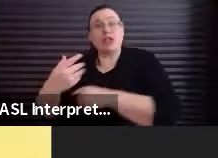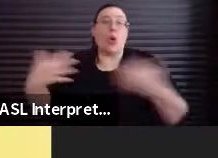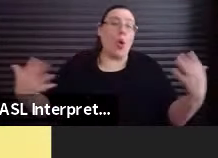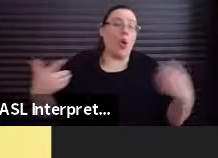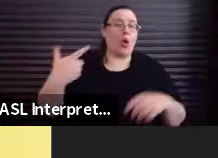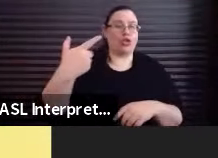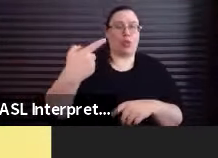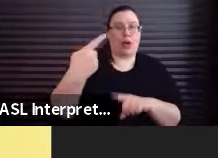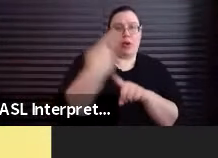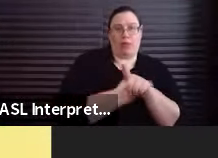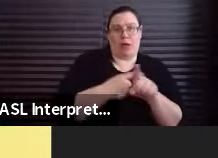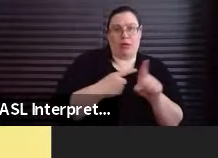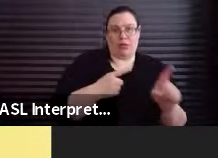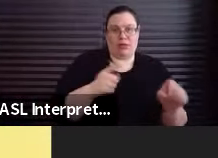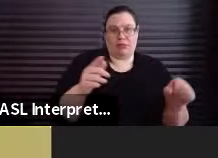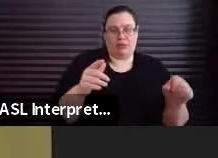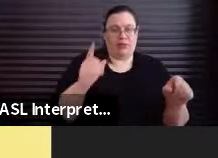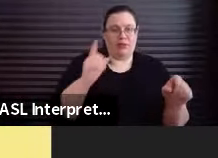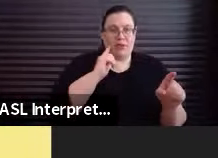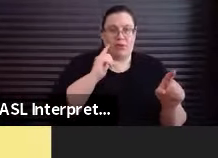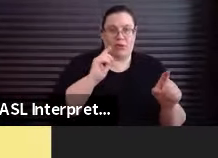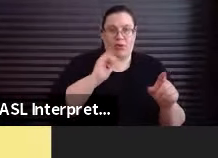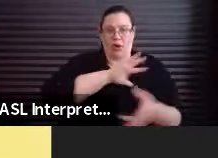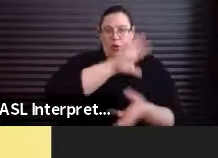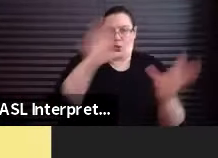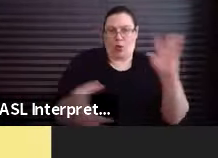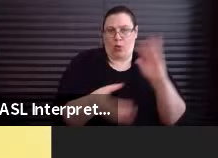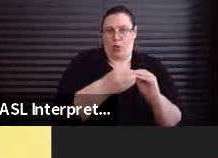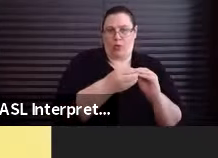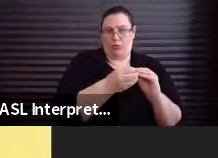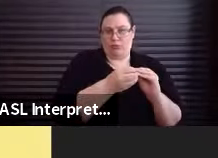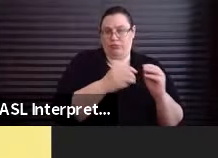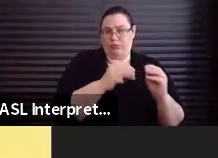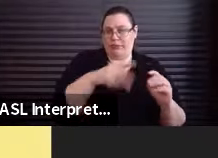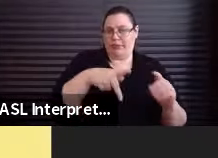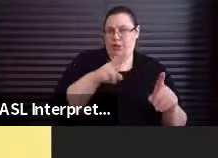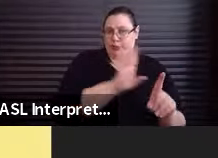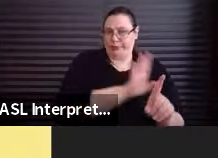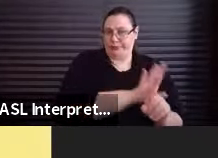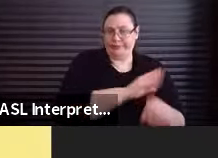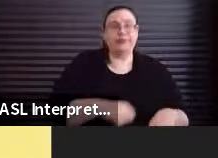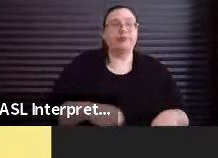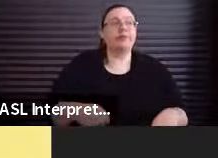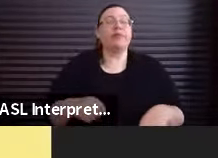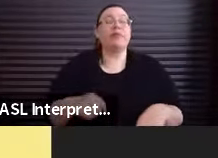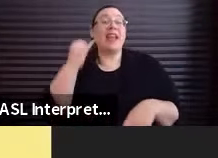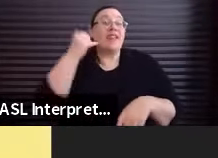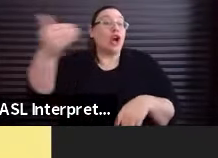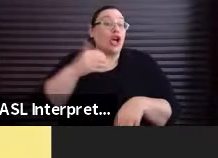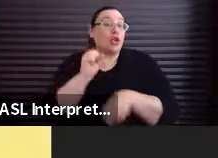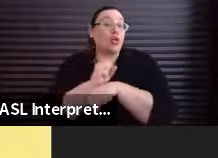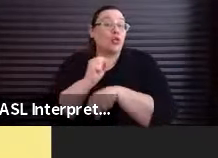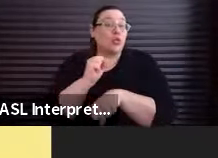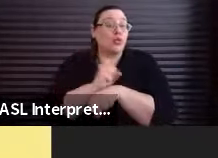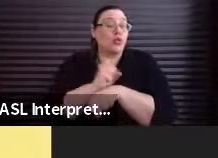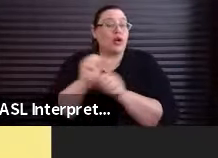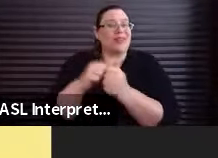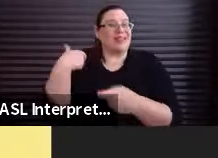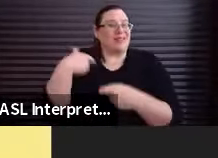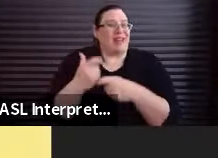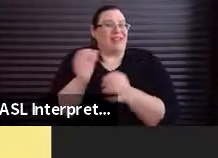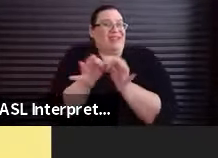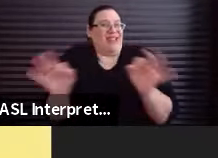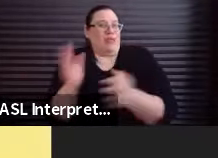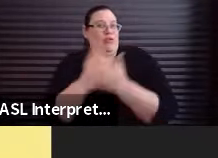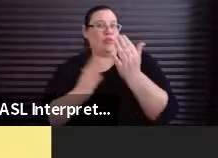the MPU. If you're hired to work under the Spanish language portion of our